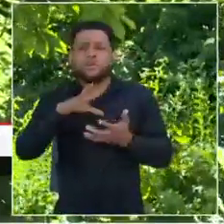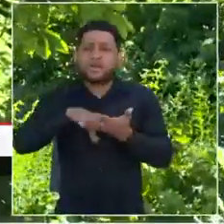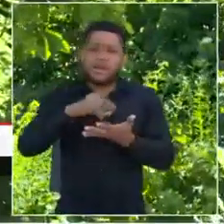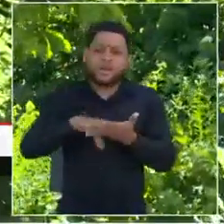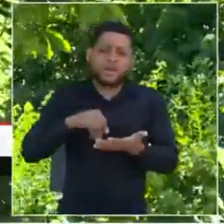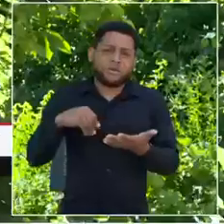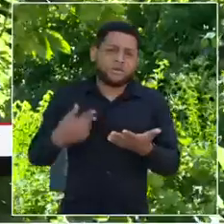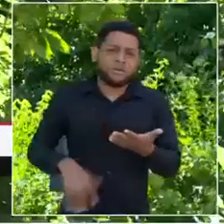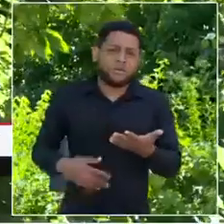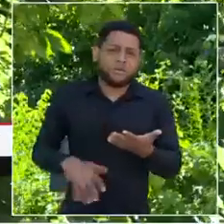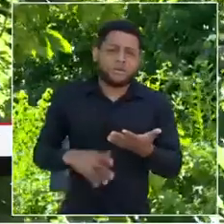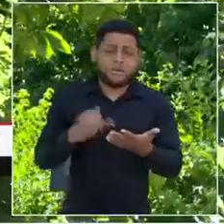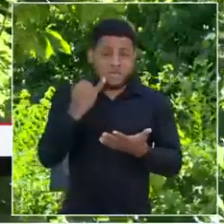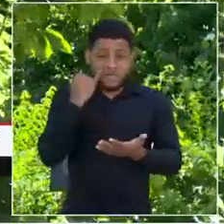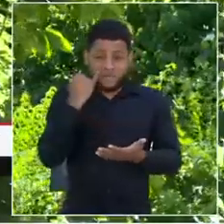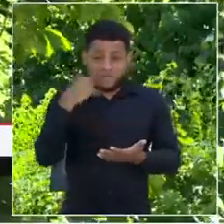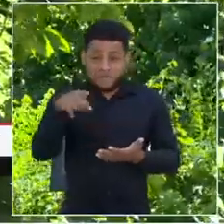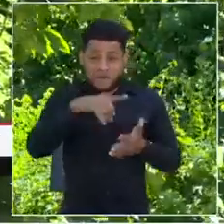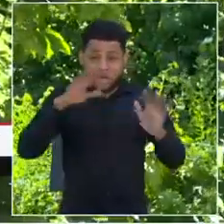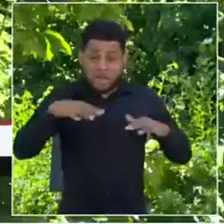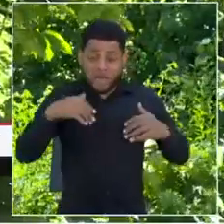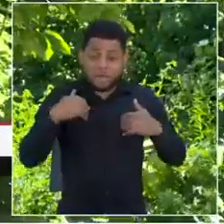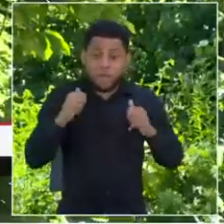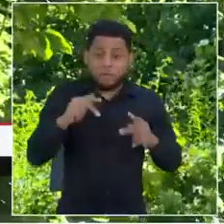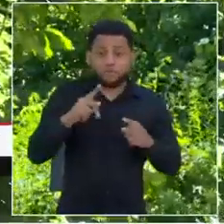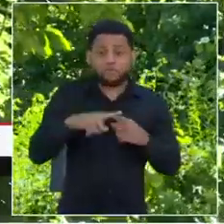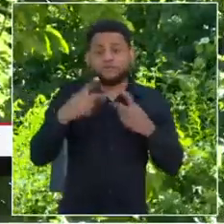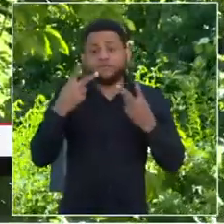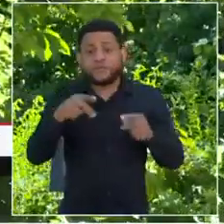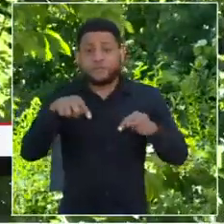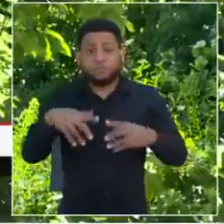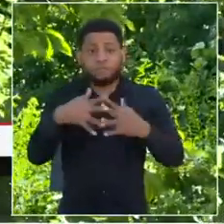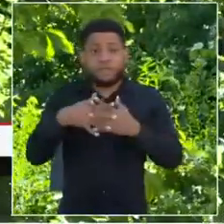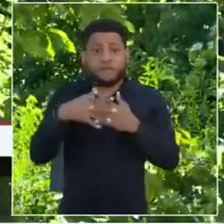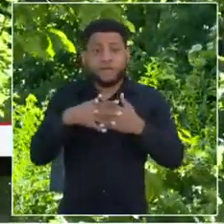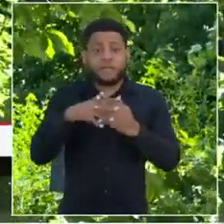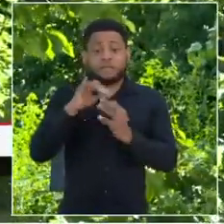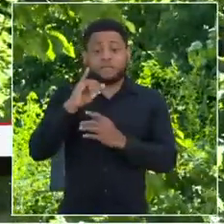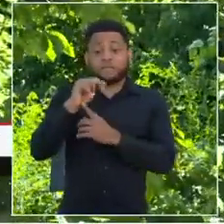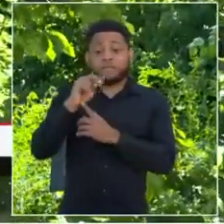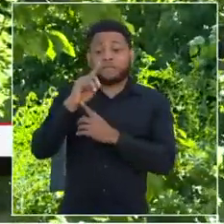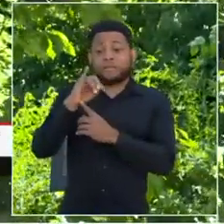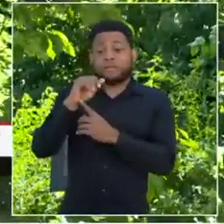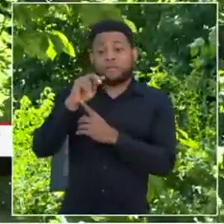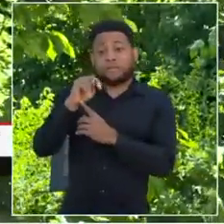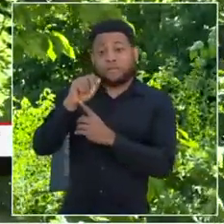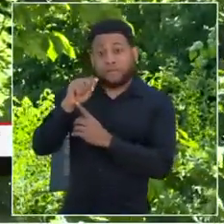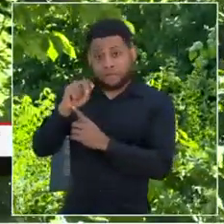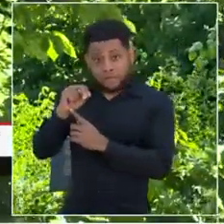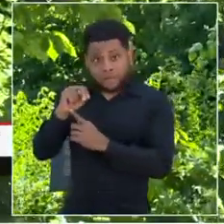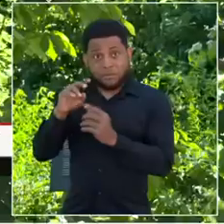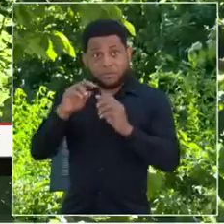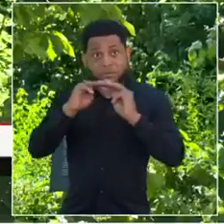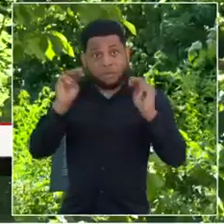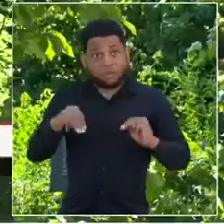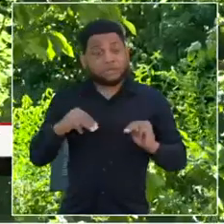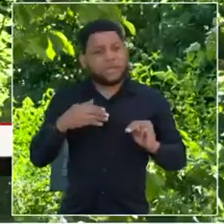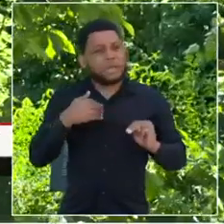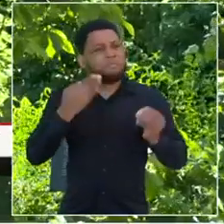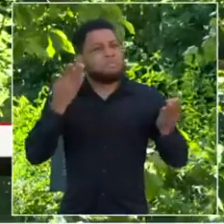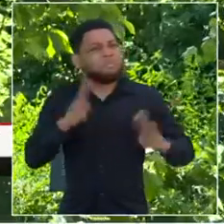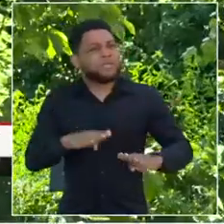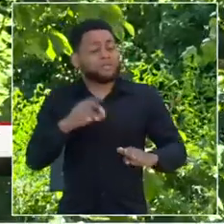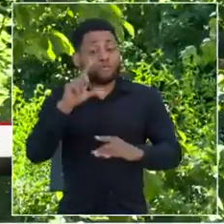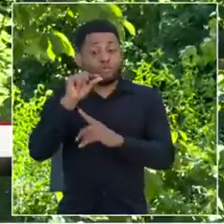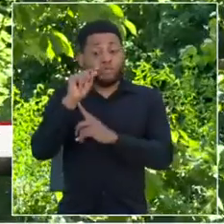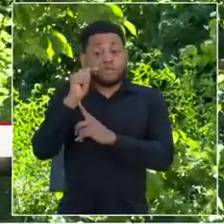to visit the Museum of the American Indian, I'm willing to bet that the 20th anniversary year